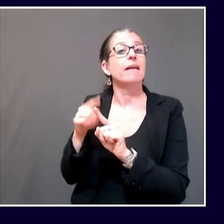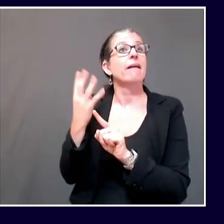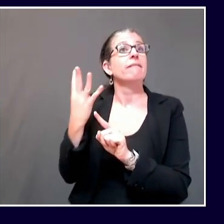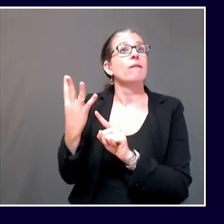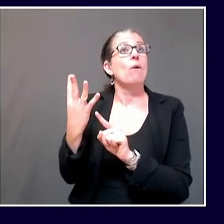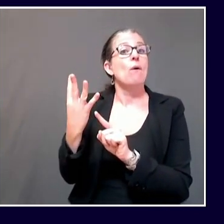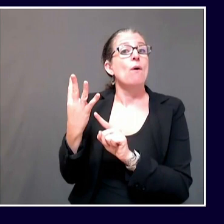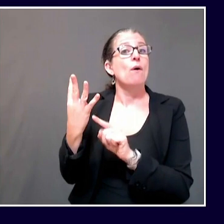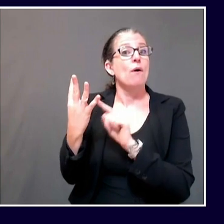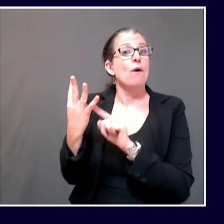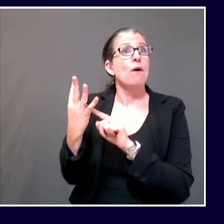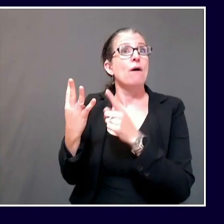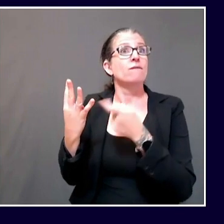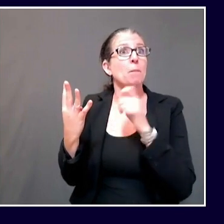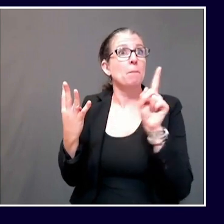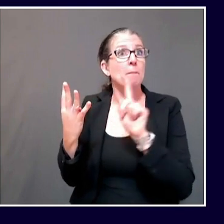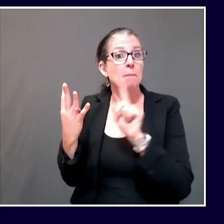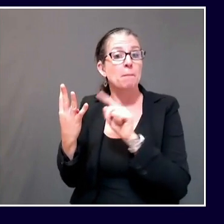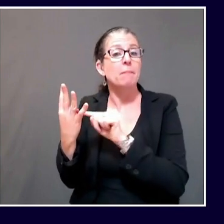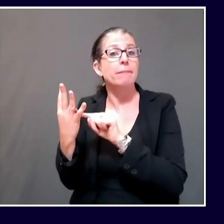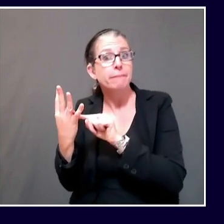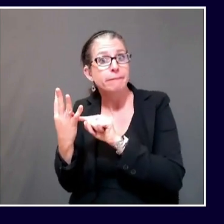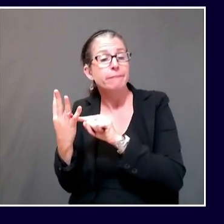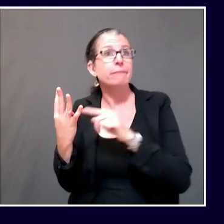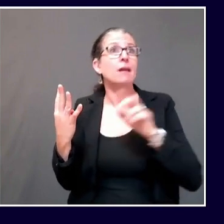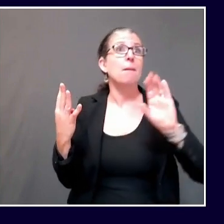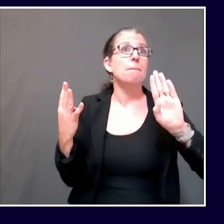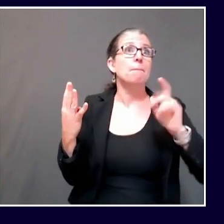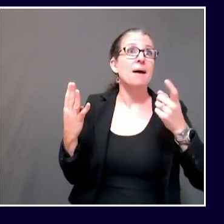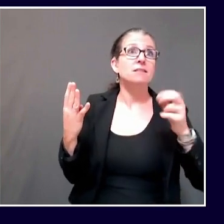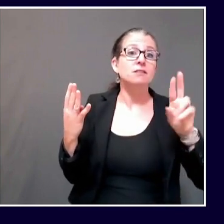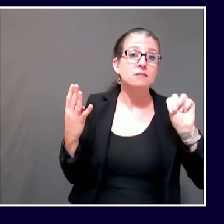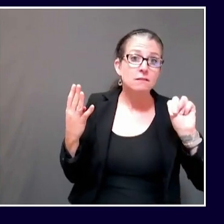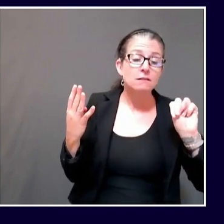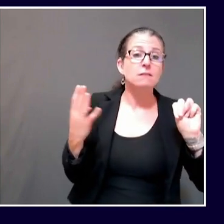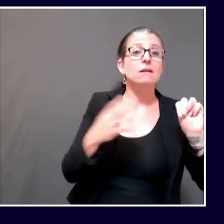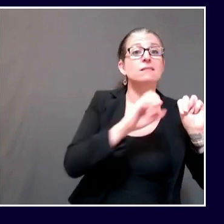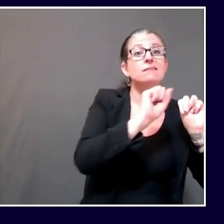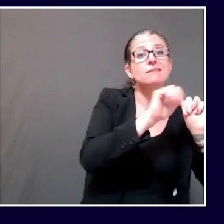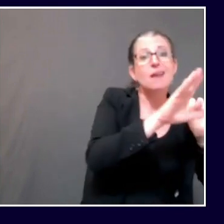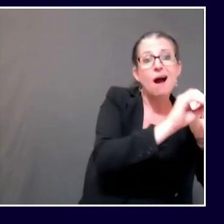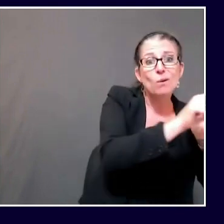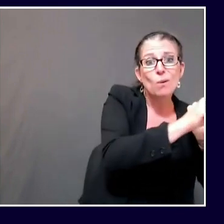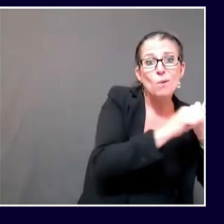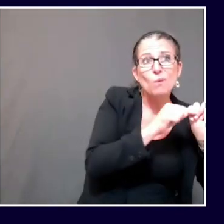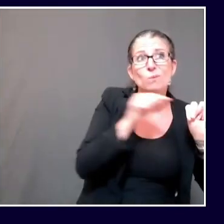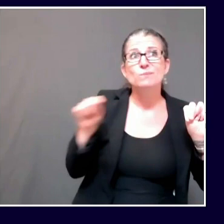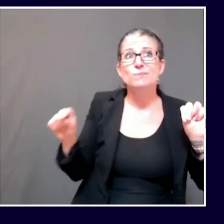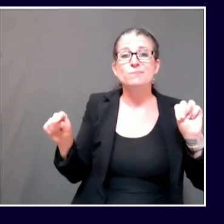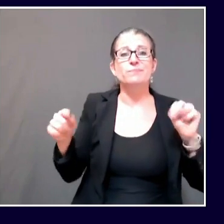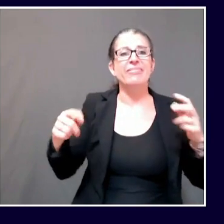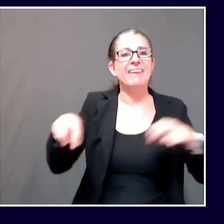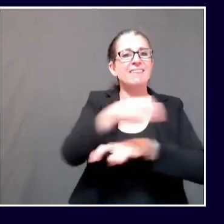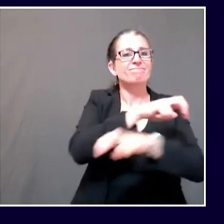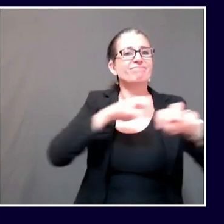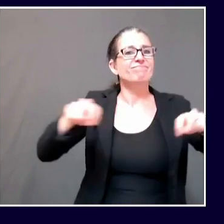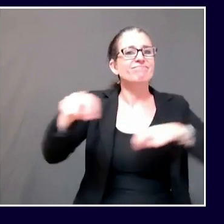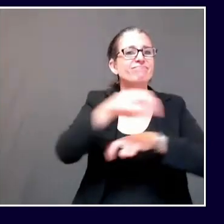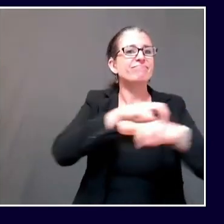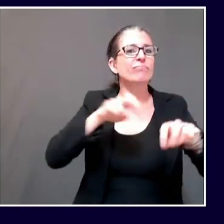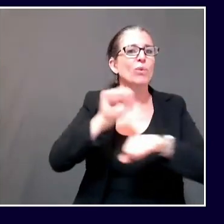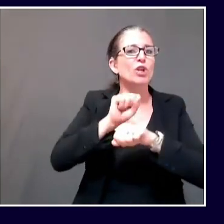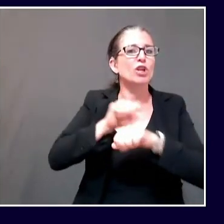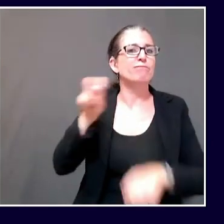Department, the Buxton Fire Department, or the Saco Fire Department. Our investigation there is underway as we look for additional